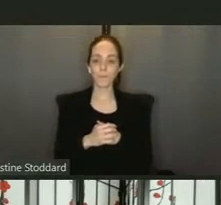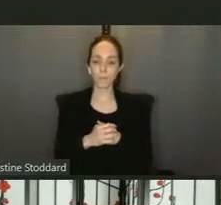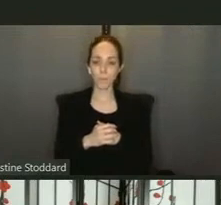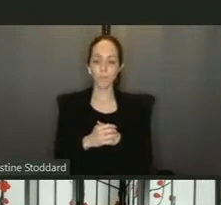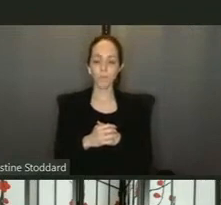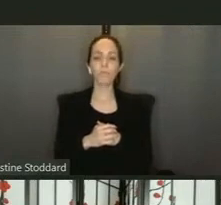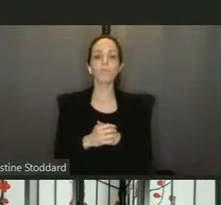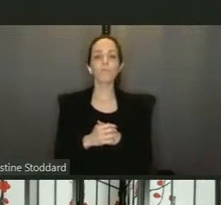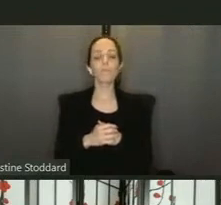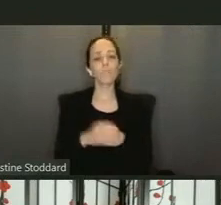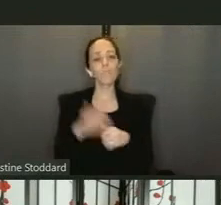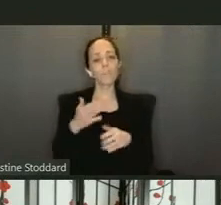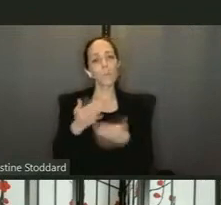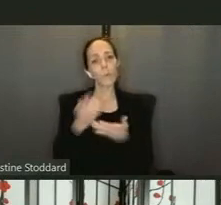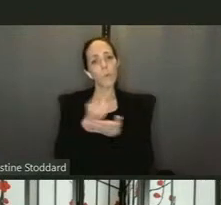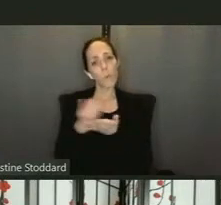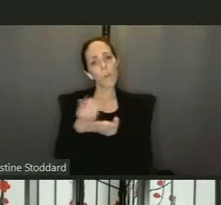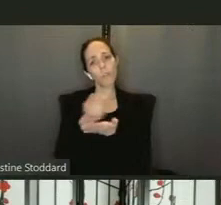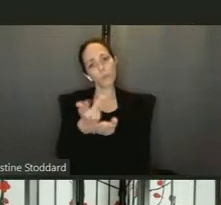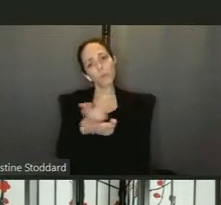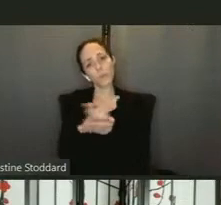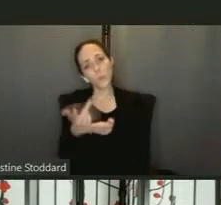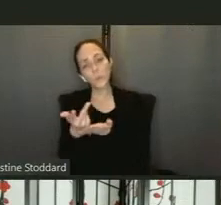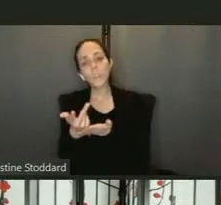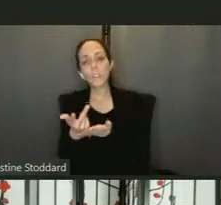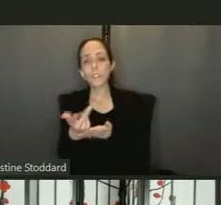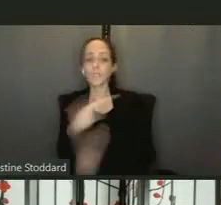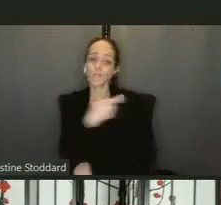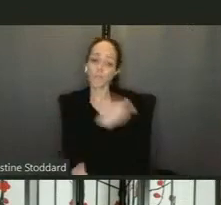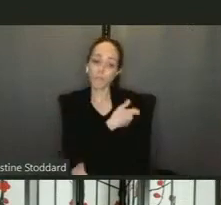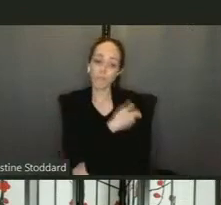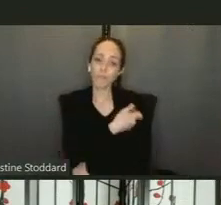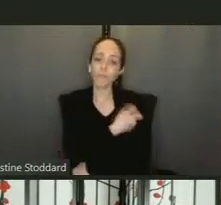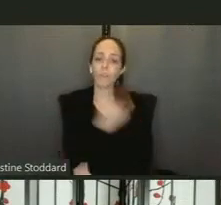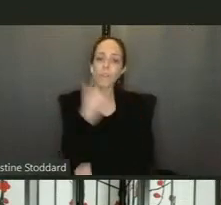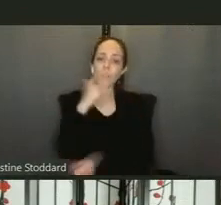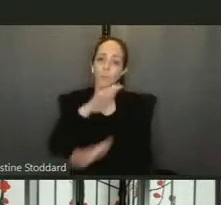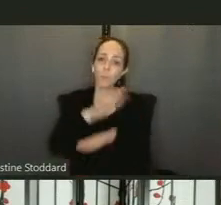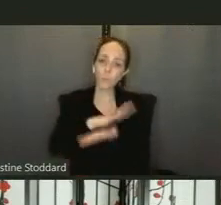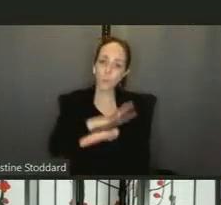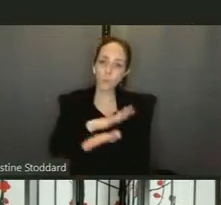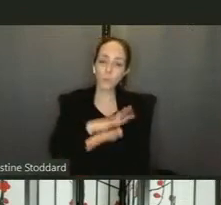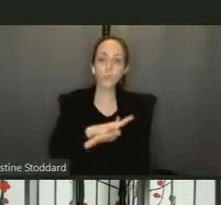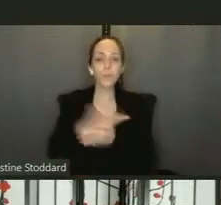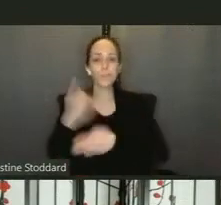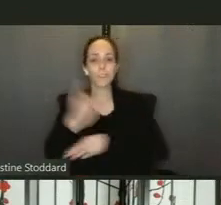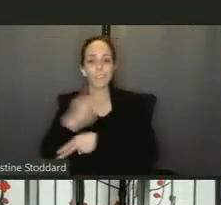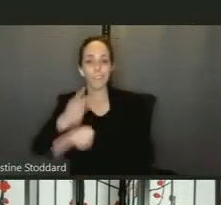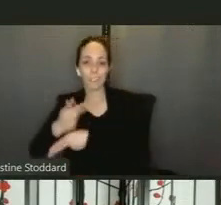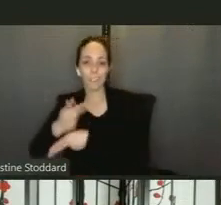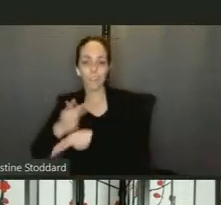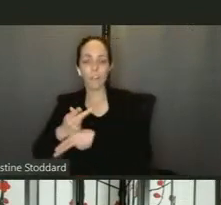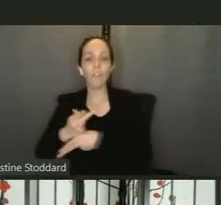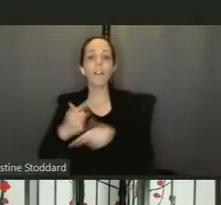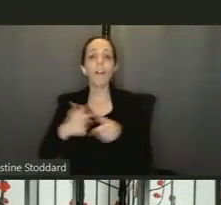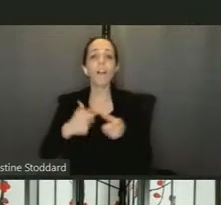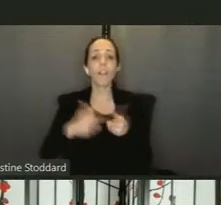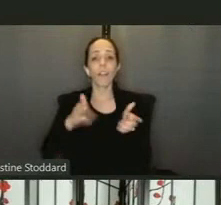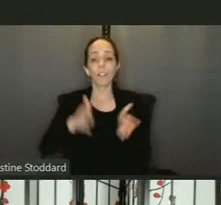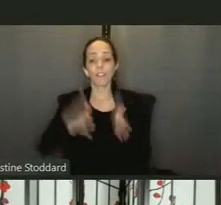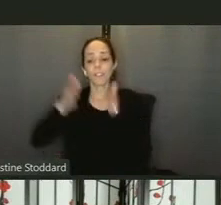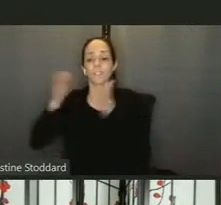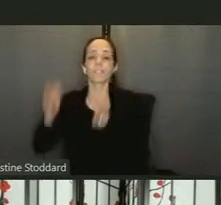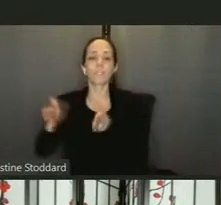providers, because that also is a very, very large group, we'll start to roll into the age brackets. So